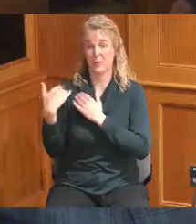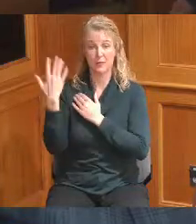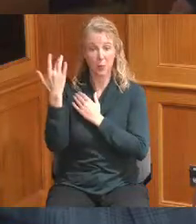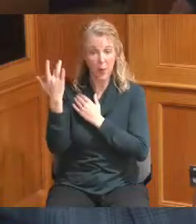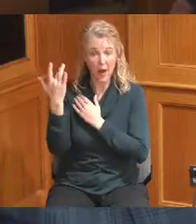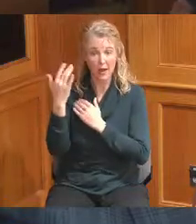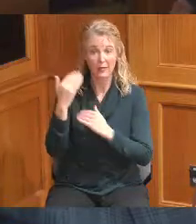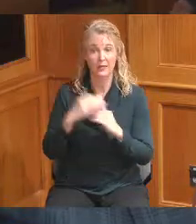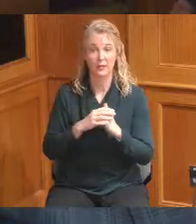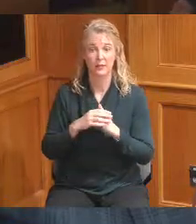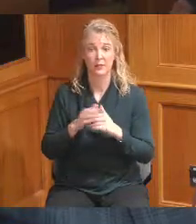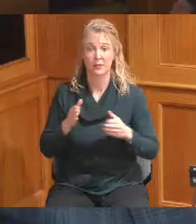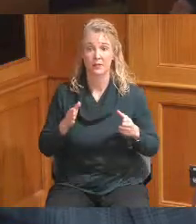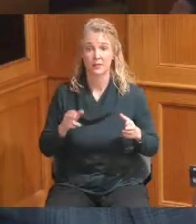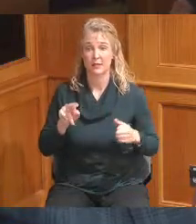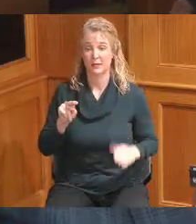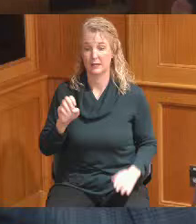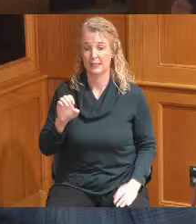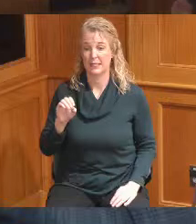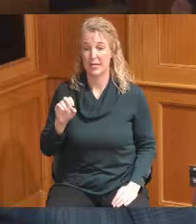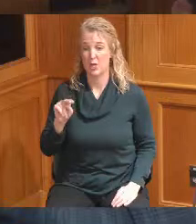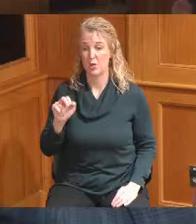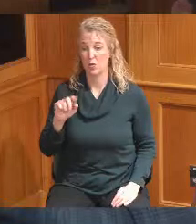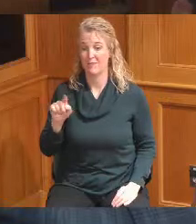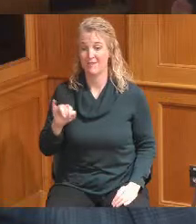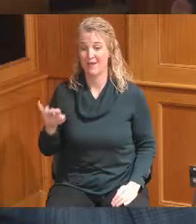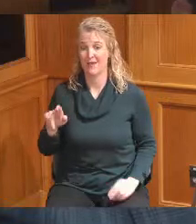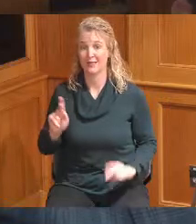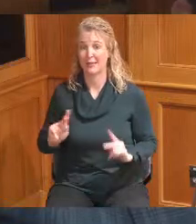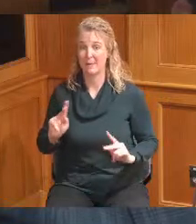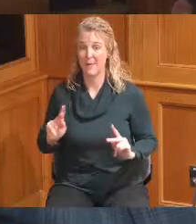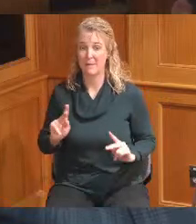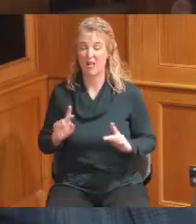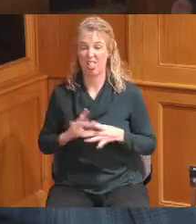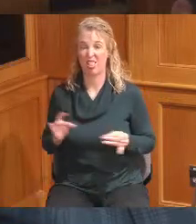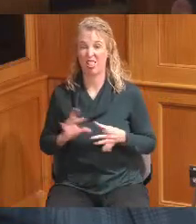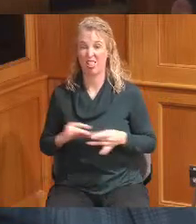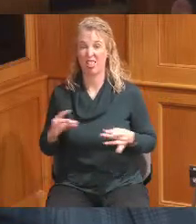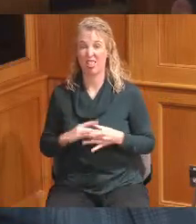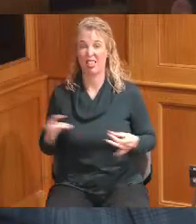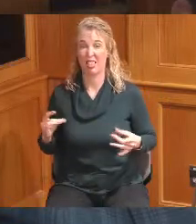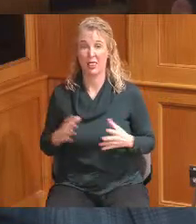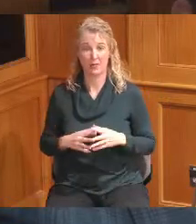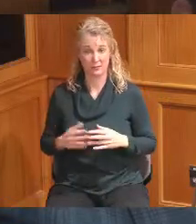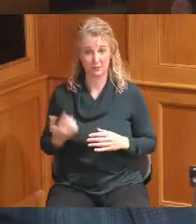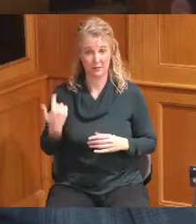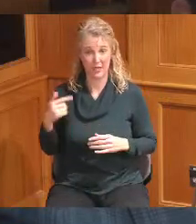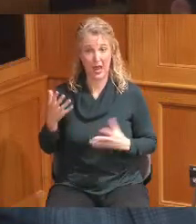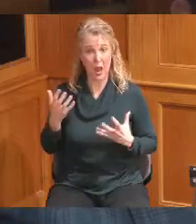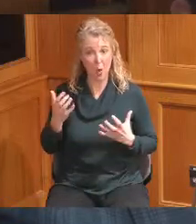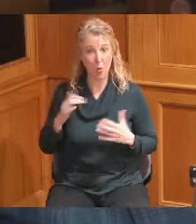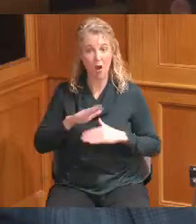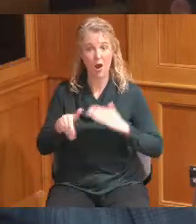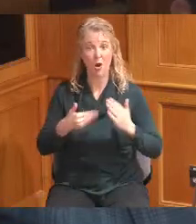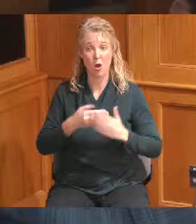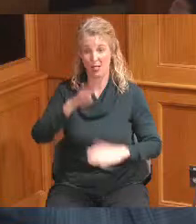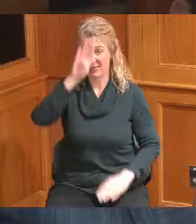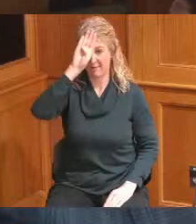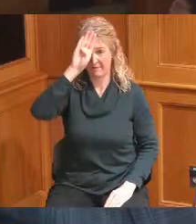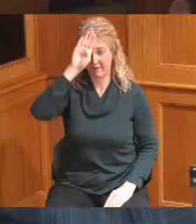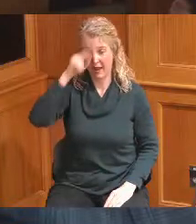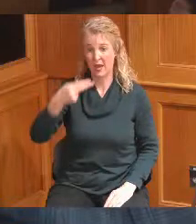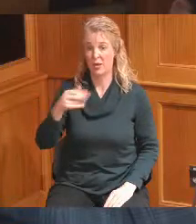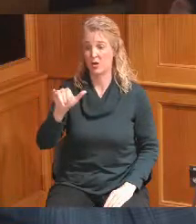these neo-Nazi people were talking some different things, and I just want to make sure that the fire hydrants in